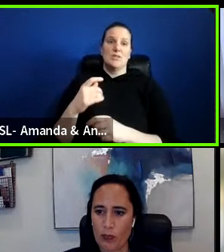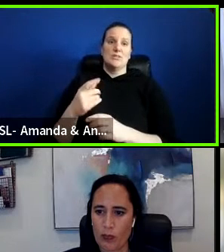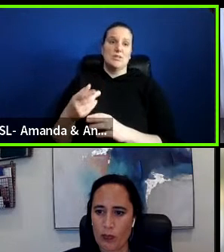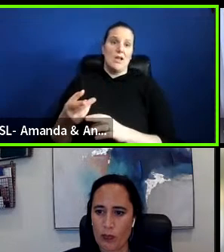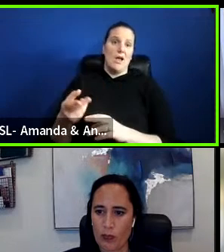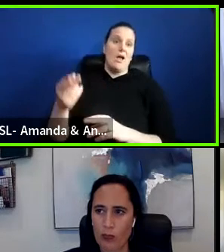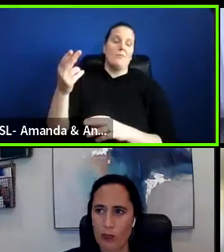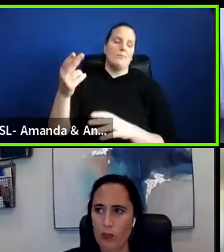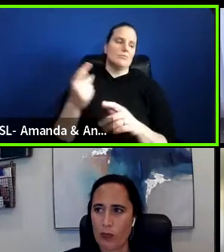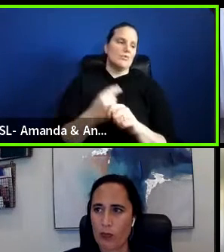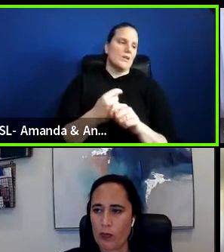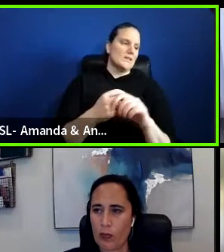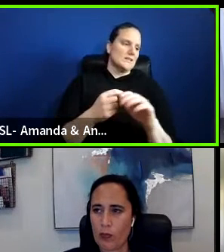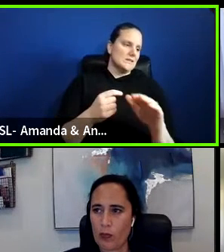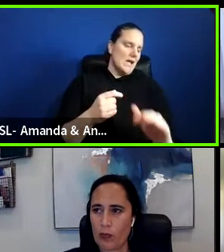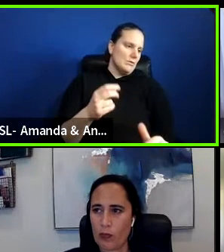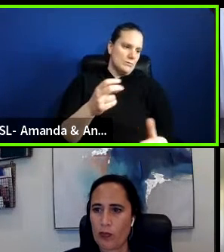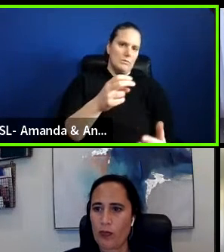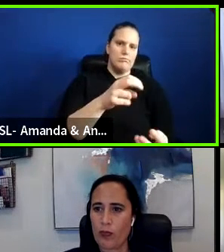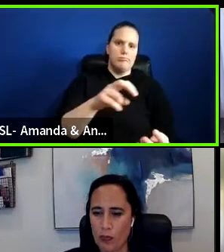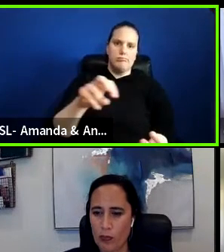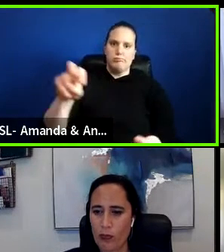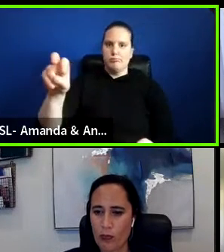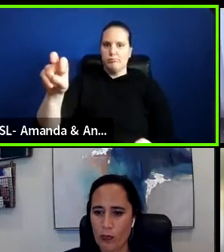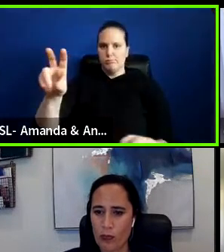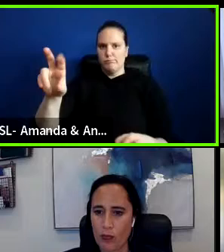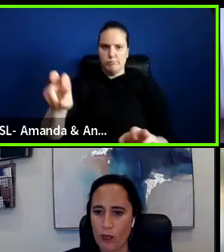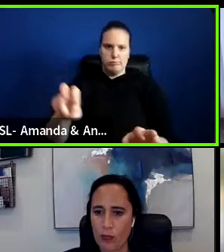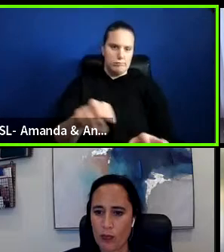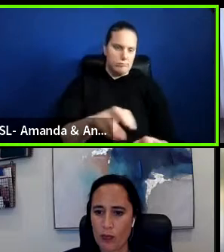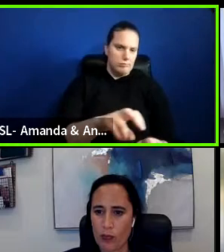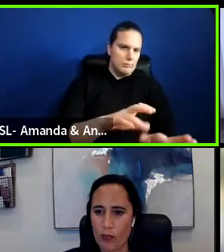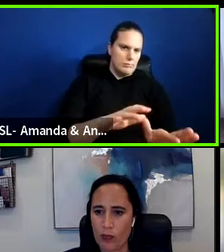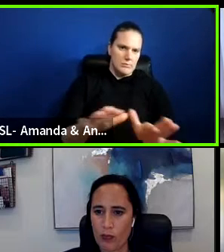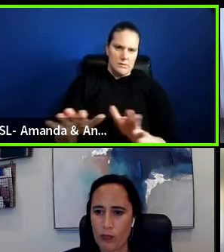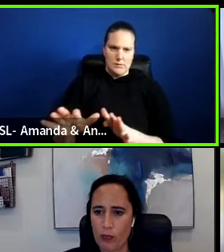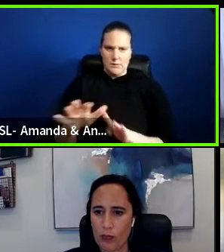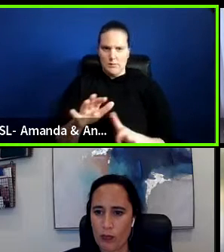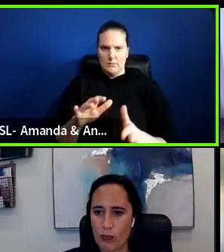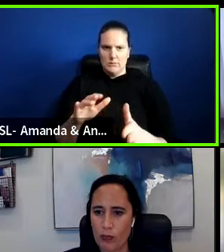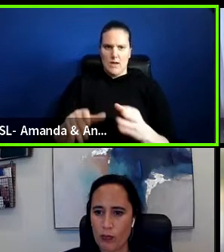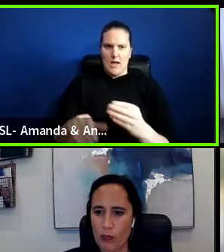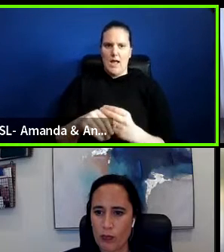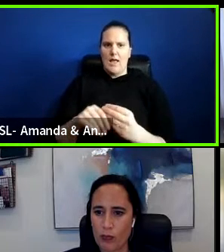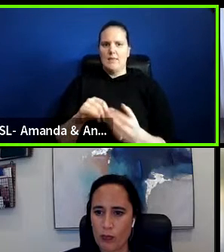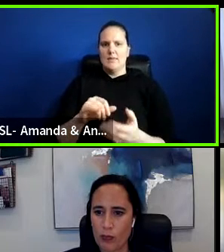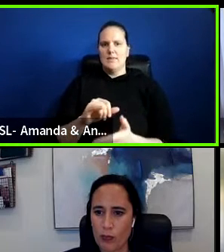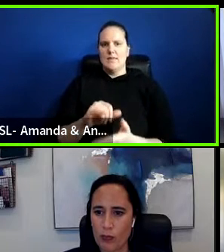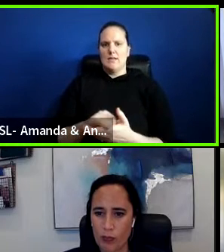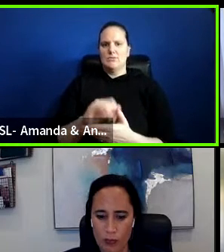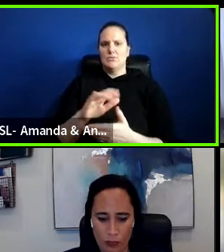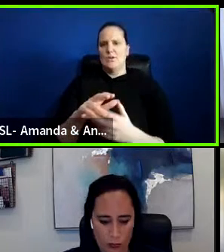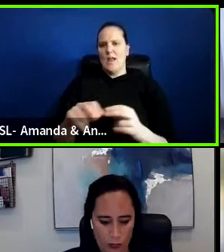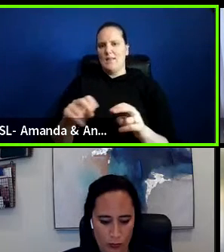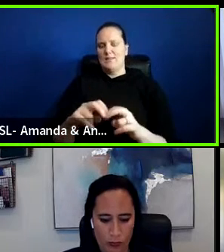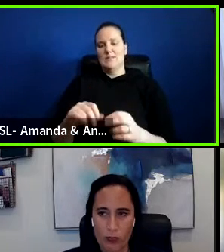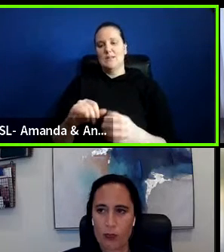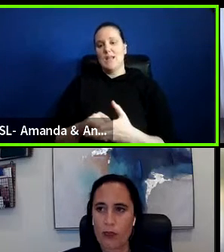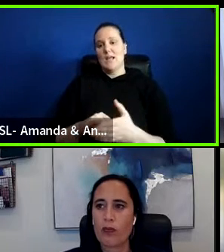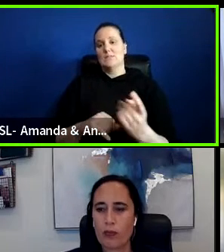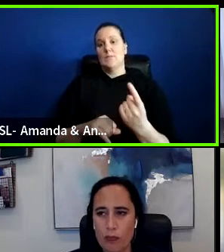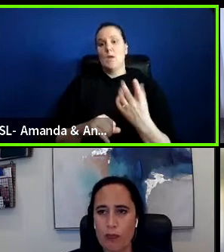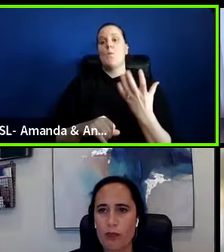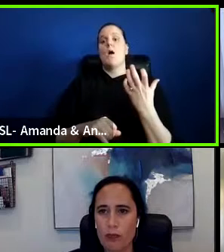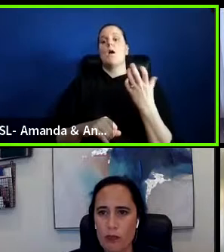trucking was down, so drivers would shift over. But just to add that dimension to your analysis is something I was wanting